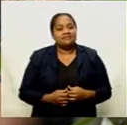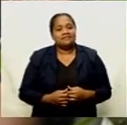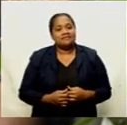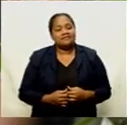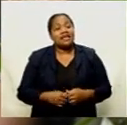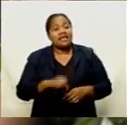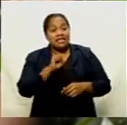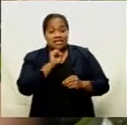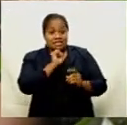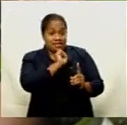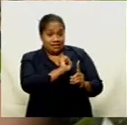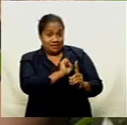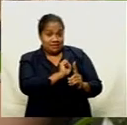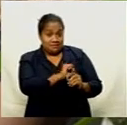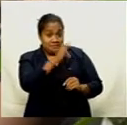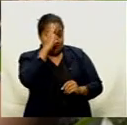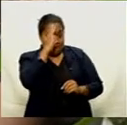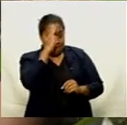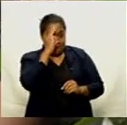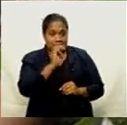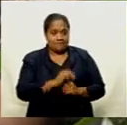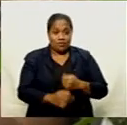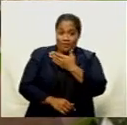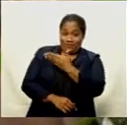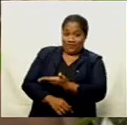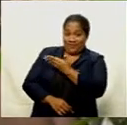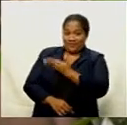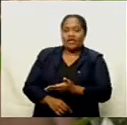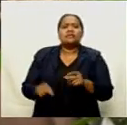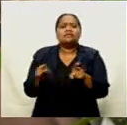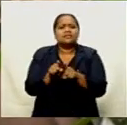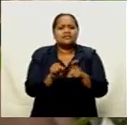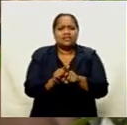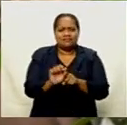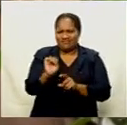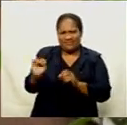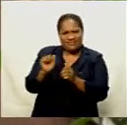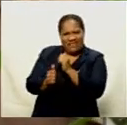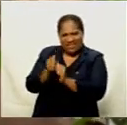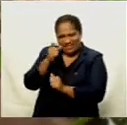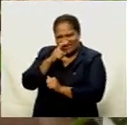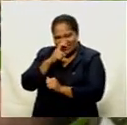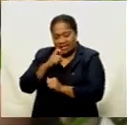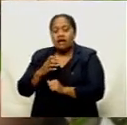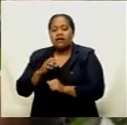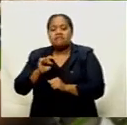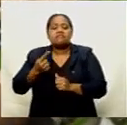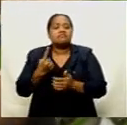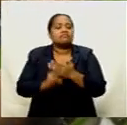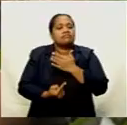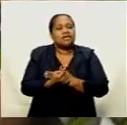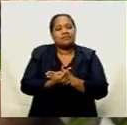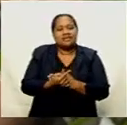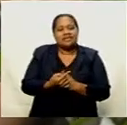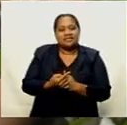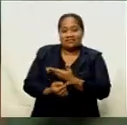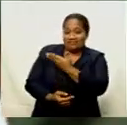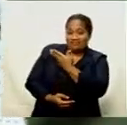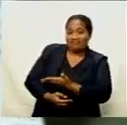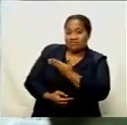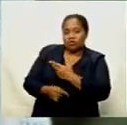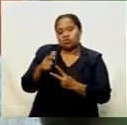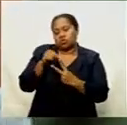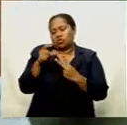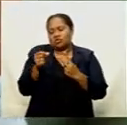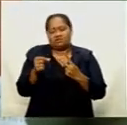His mother wanted him to be a school teacher like his siblings. However, Narayan decided to opt for another career